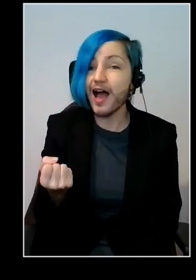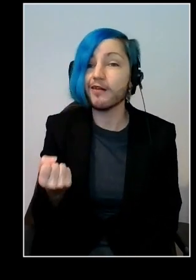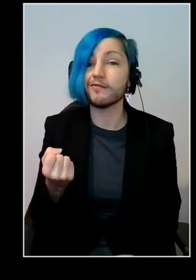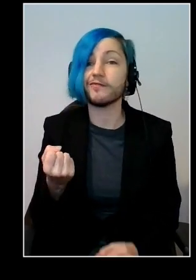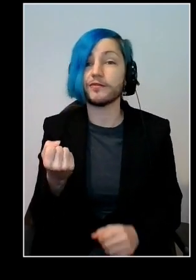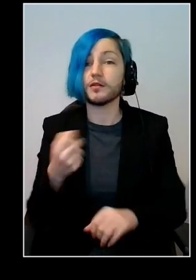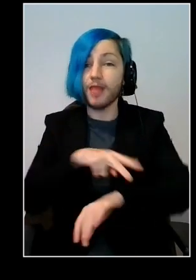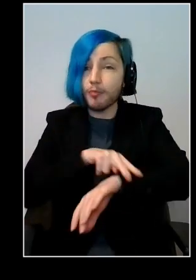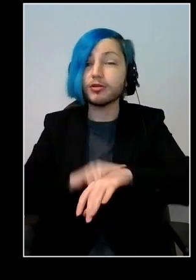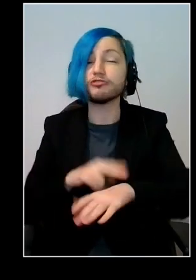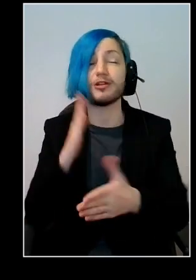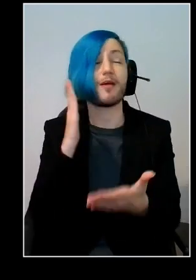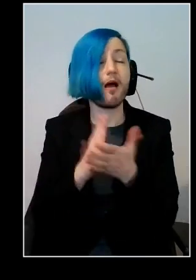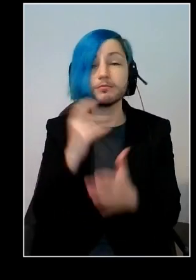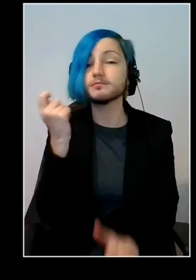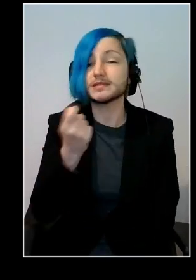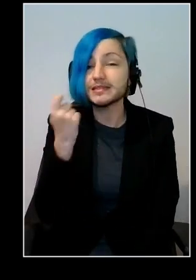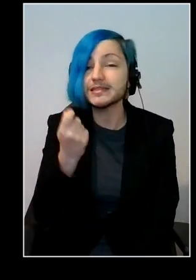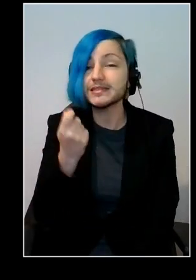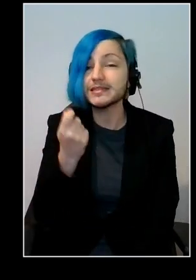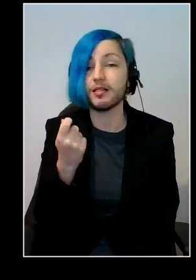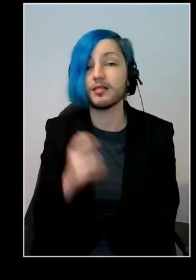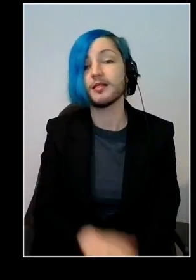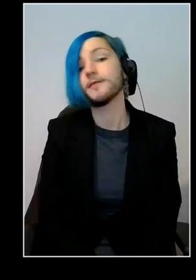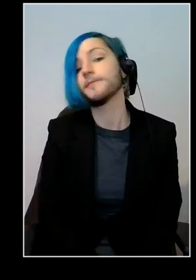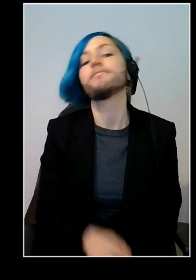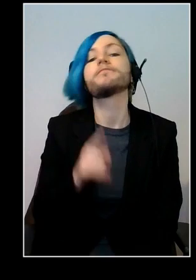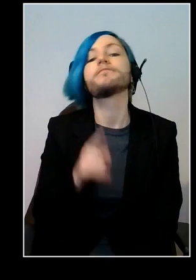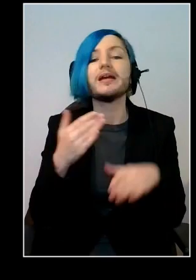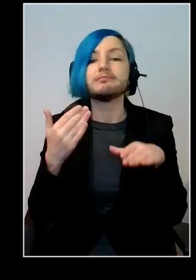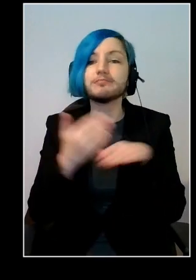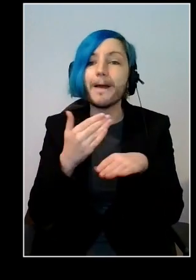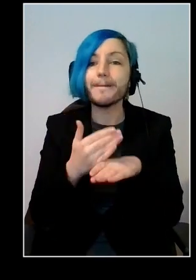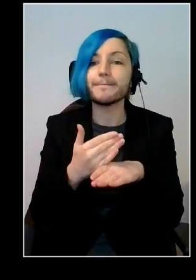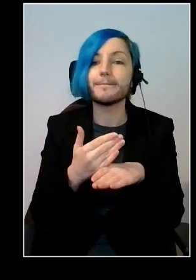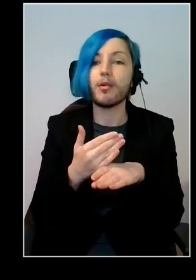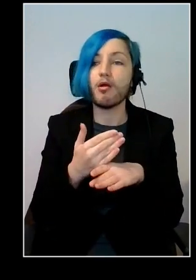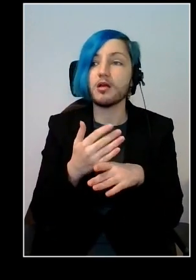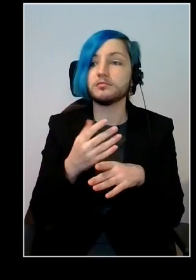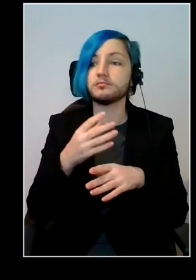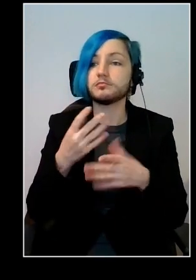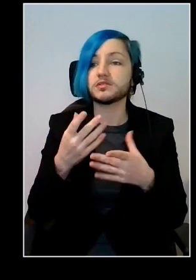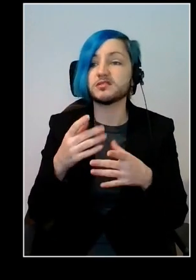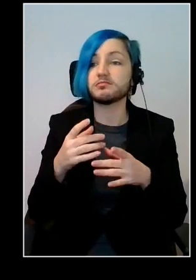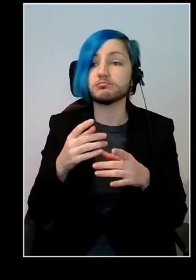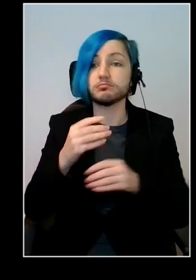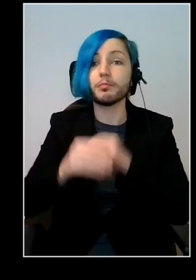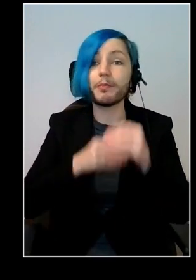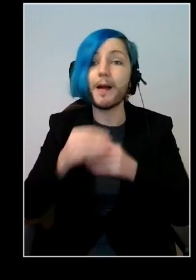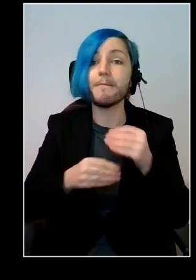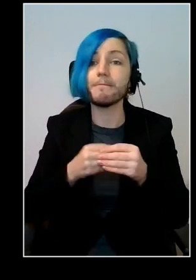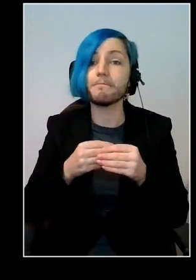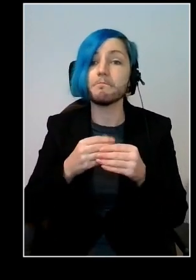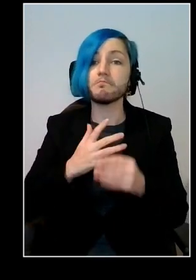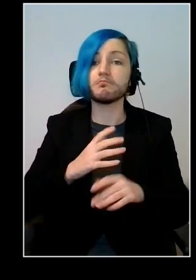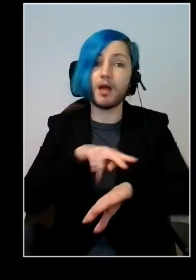work. We are using these employers as our apprenticeship advocates because they have witnessed firsthand